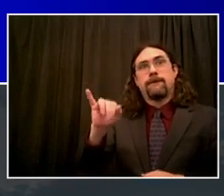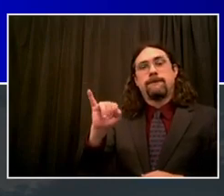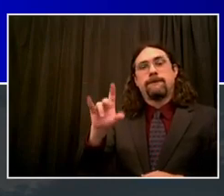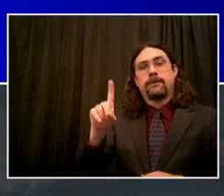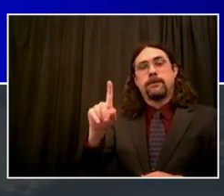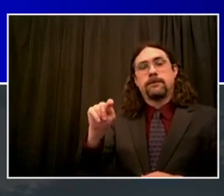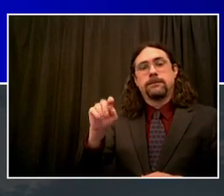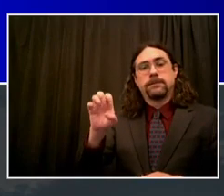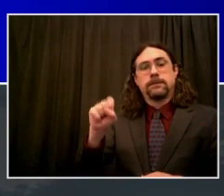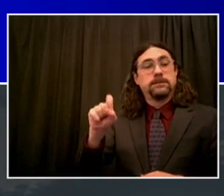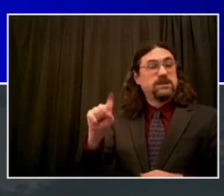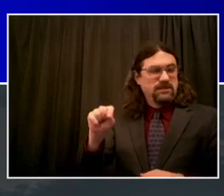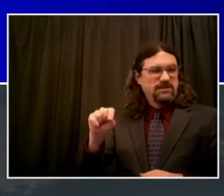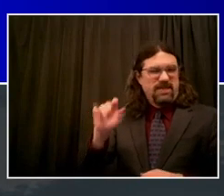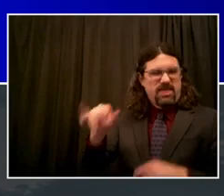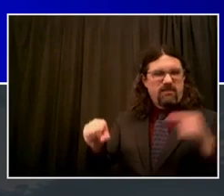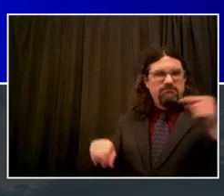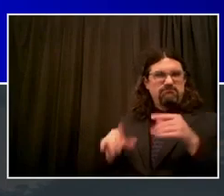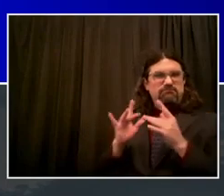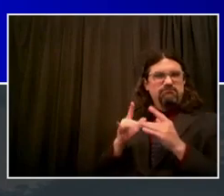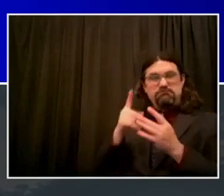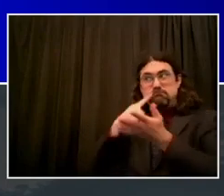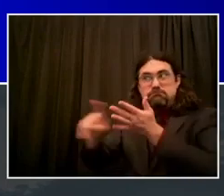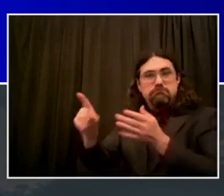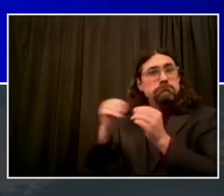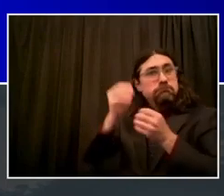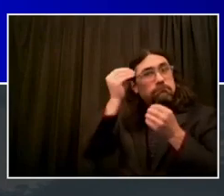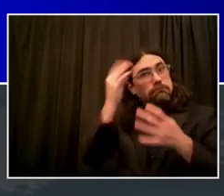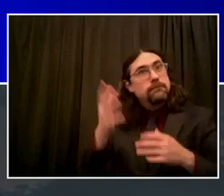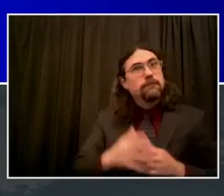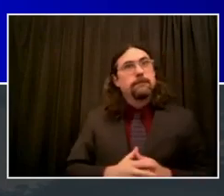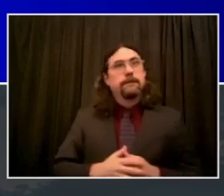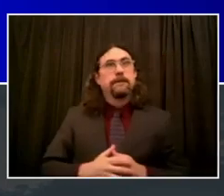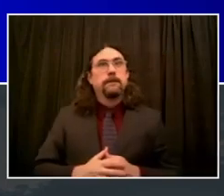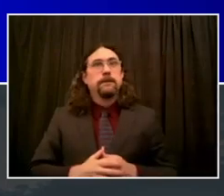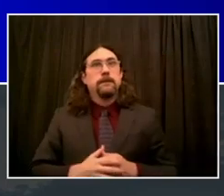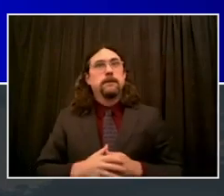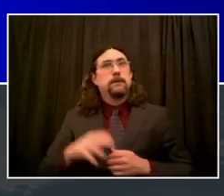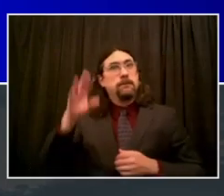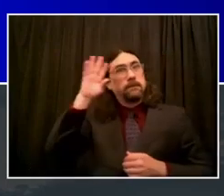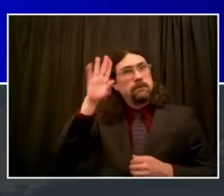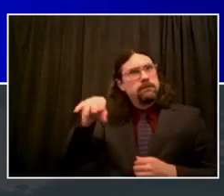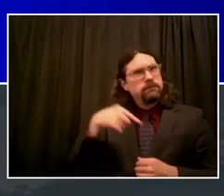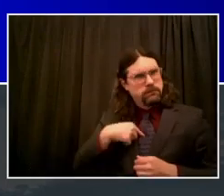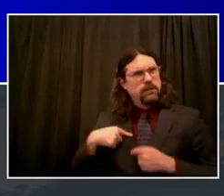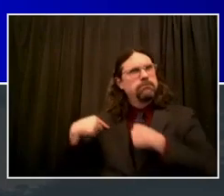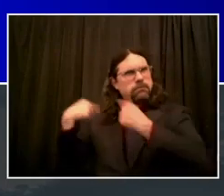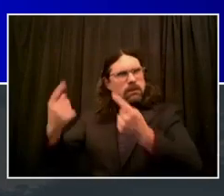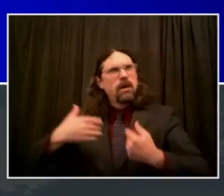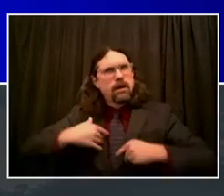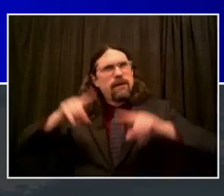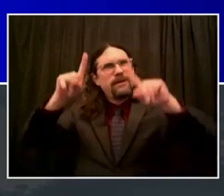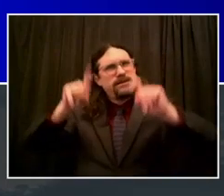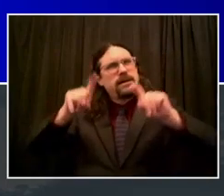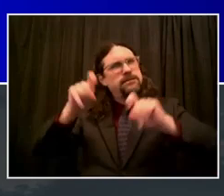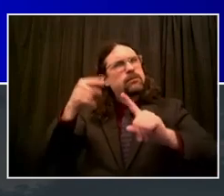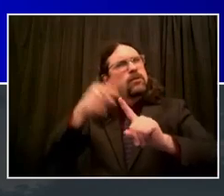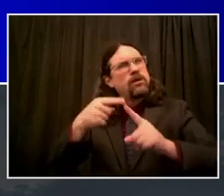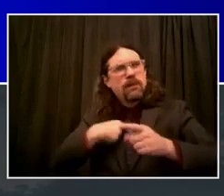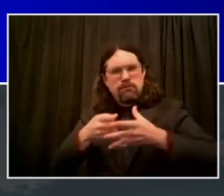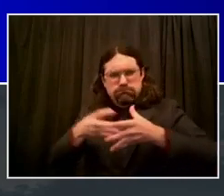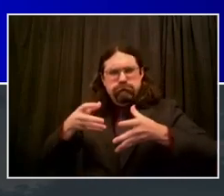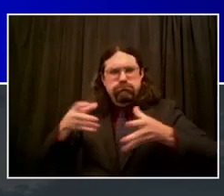sites set up focusing on these nonprofits starting June 15th. So they'll go right to the workplaces of a lot